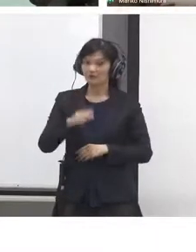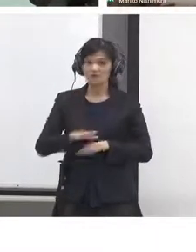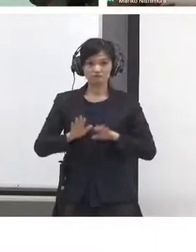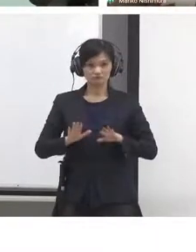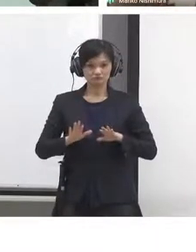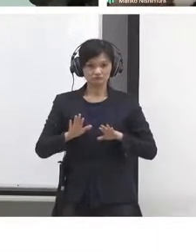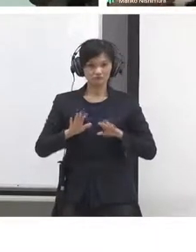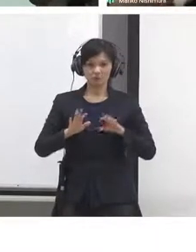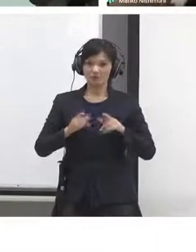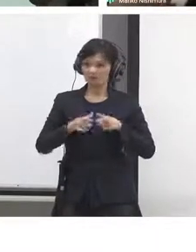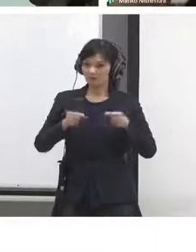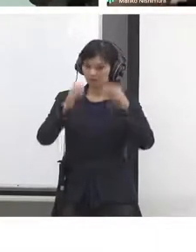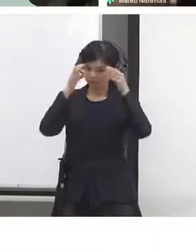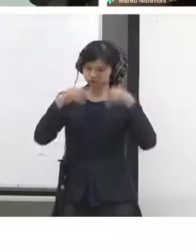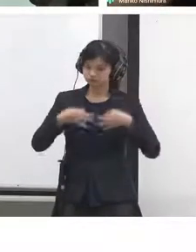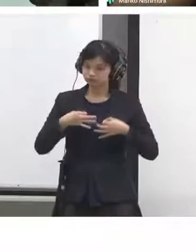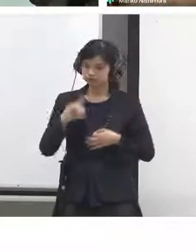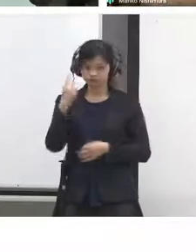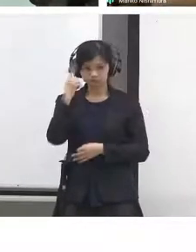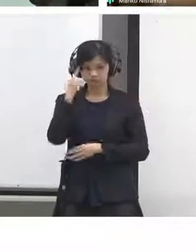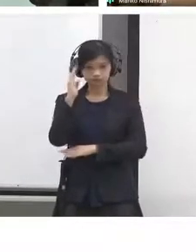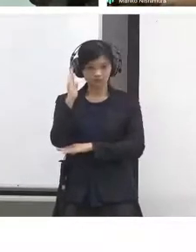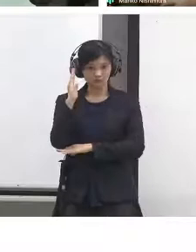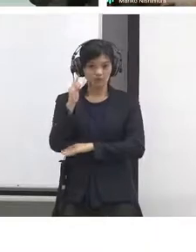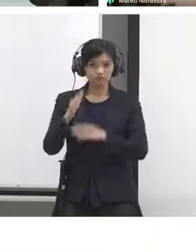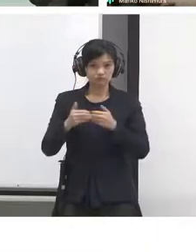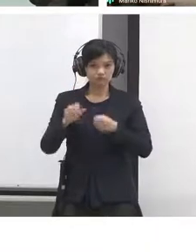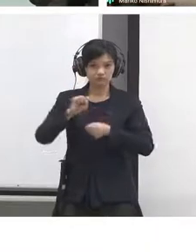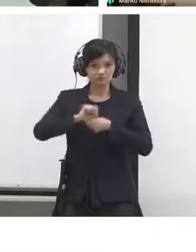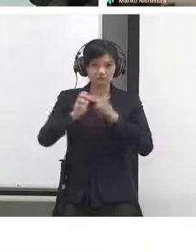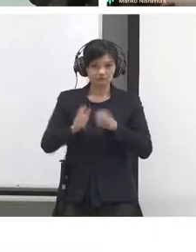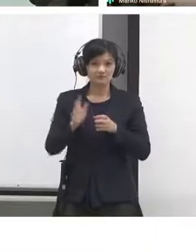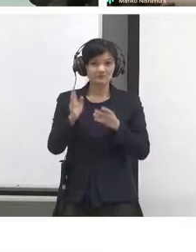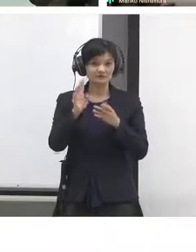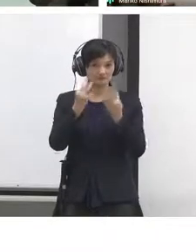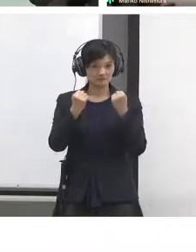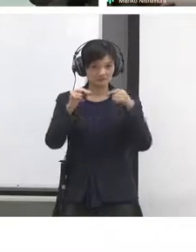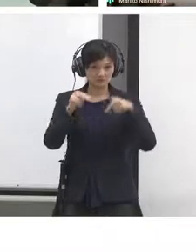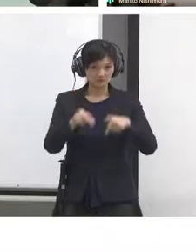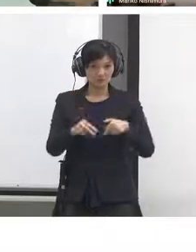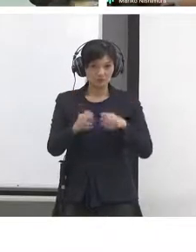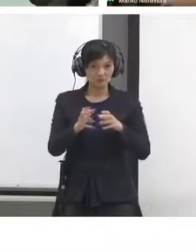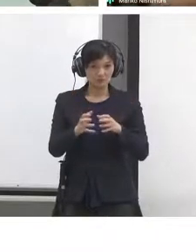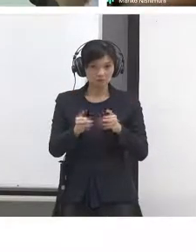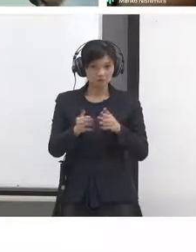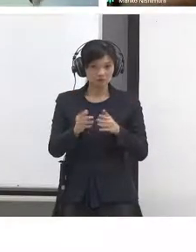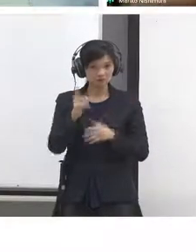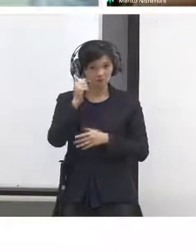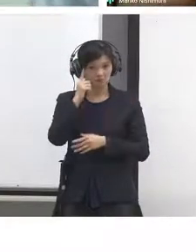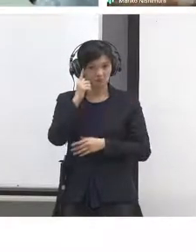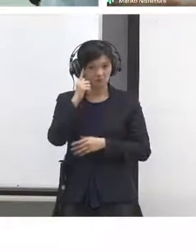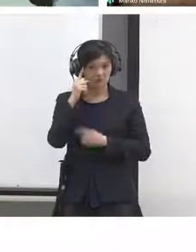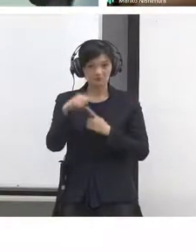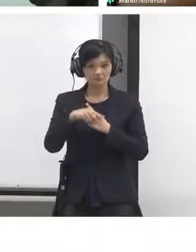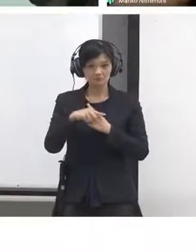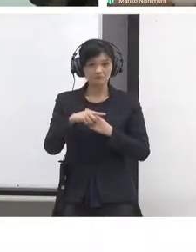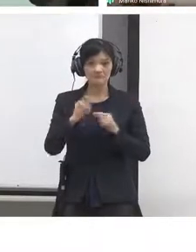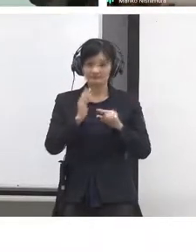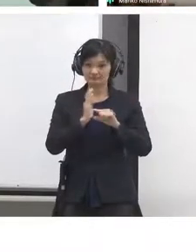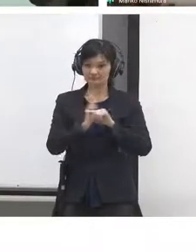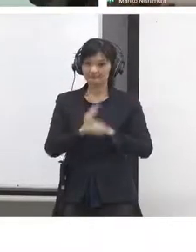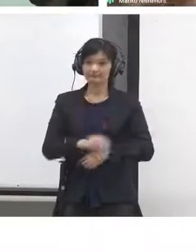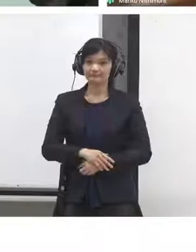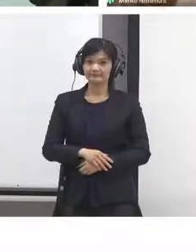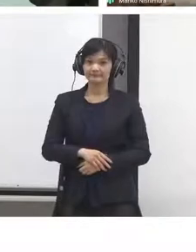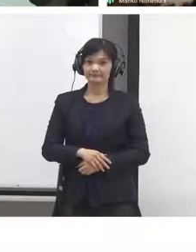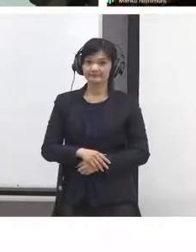said, it is not the, you know, the head of the digital agency is not from the, you know, established